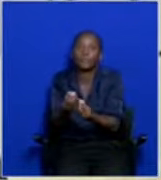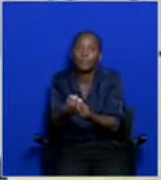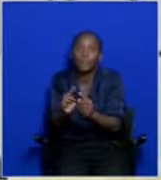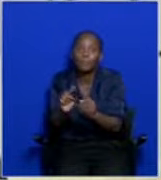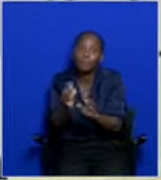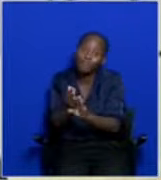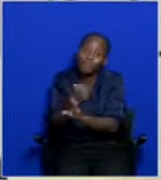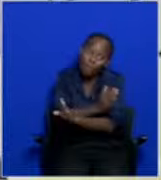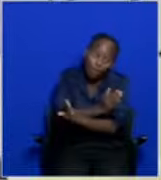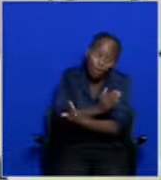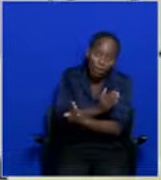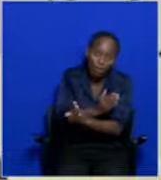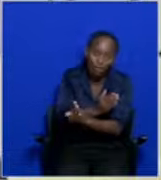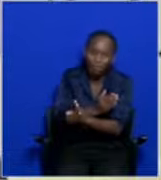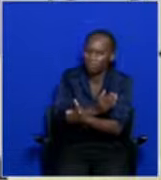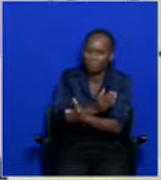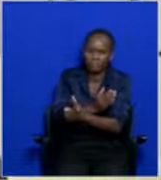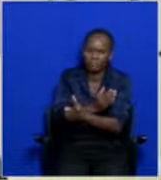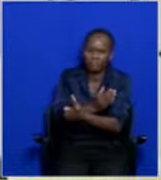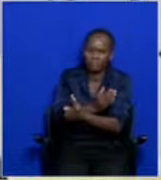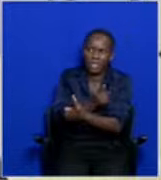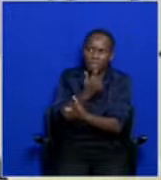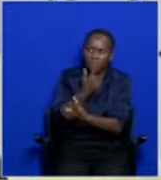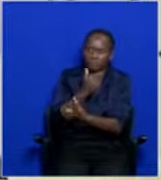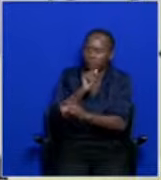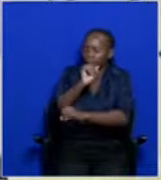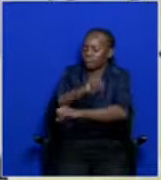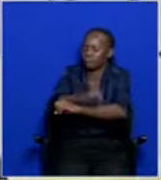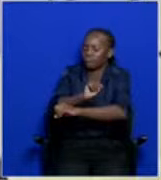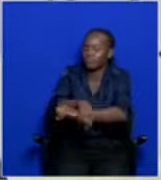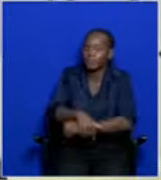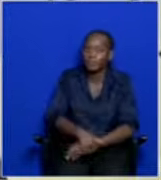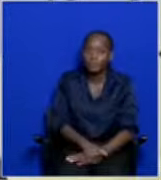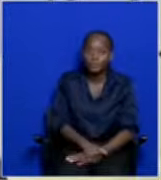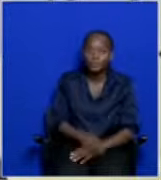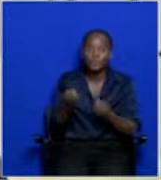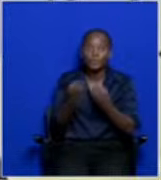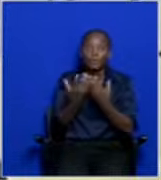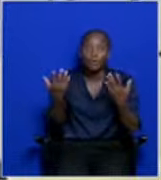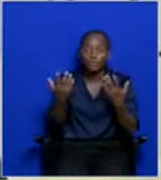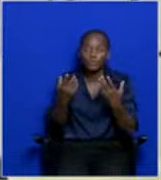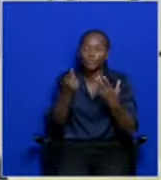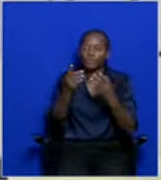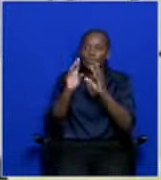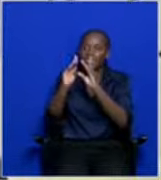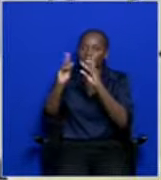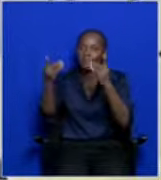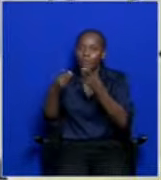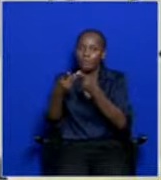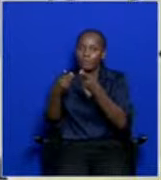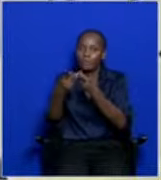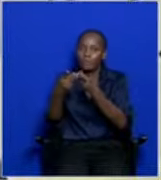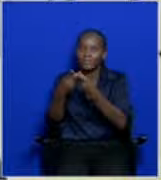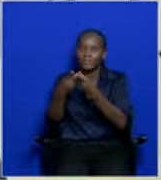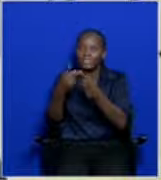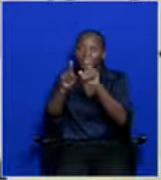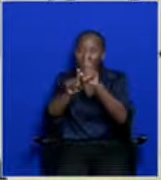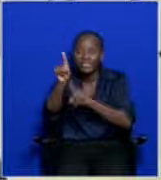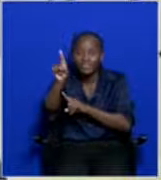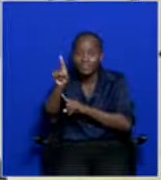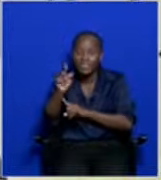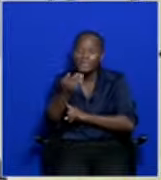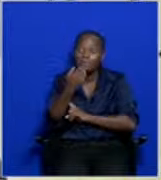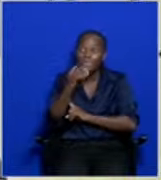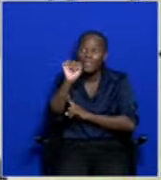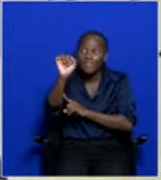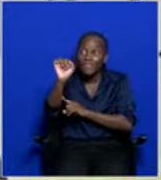majority of those departmental that were successful, it was not due to their departmental